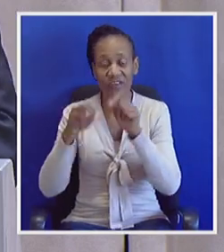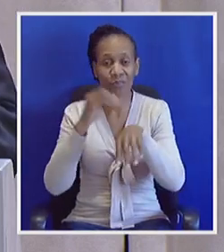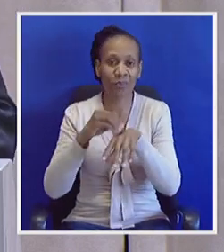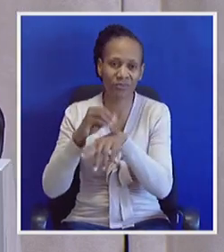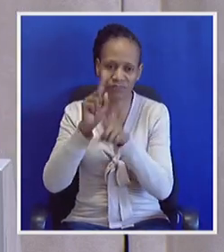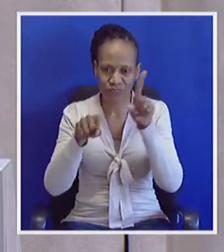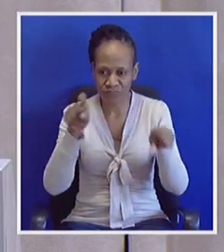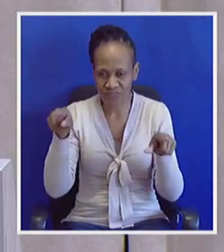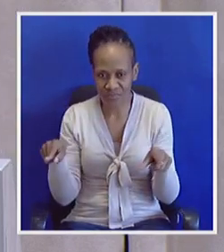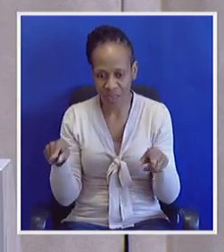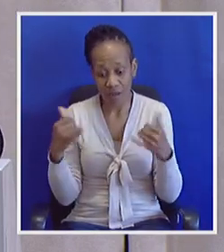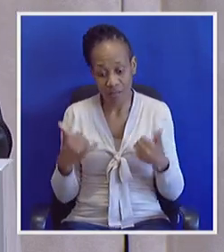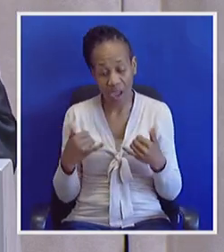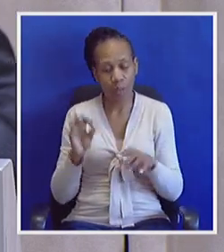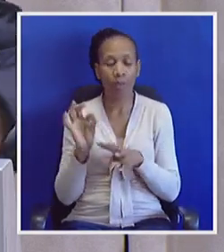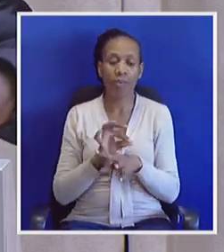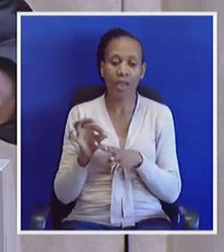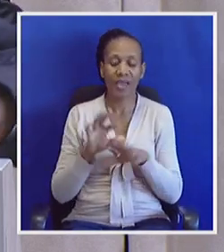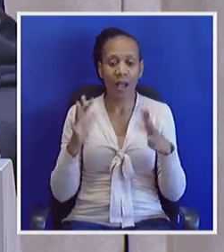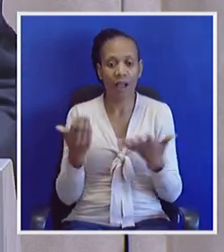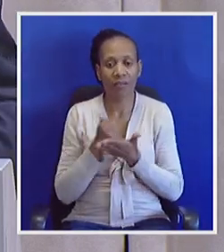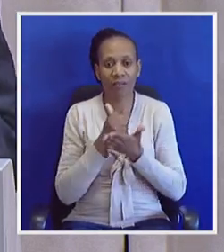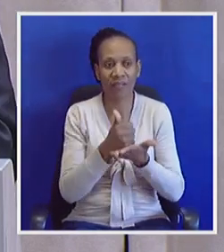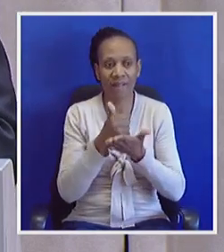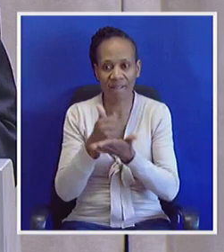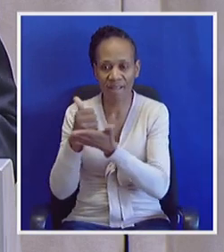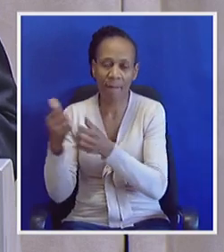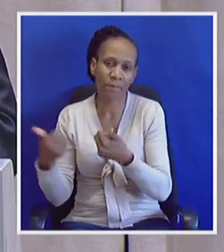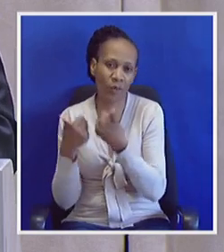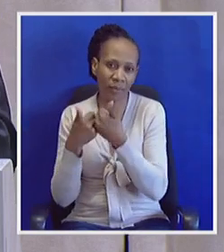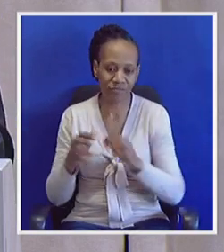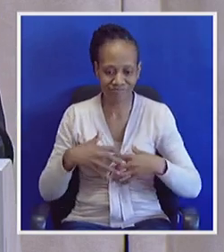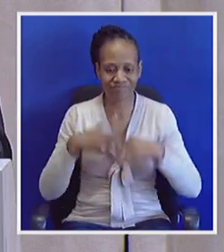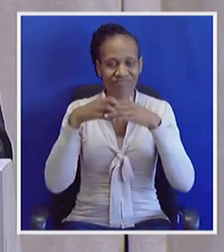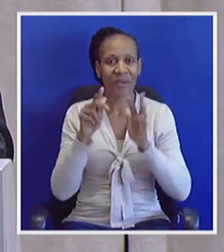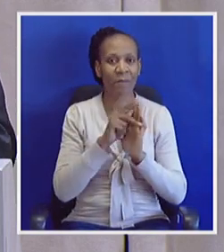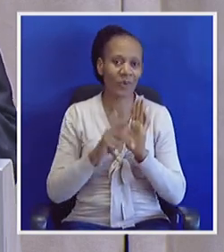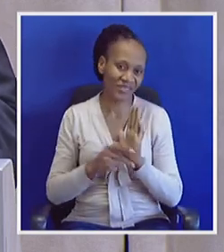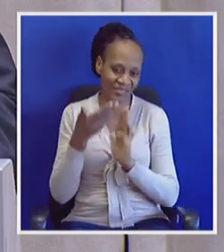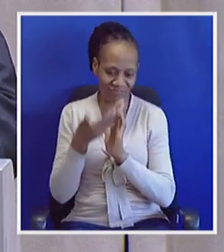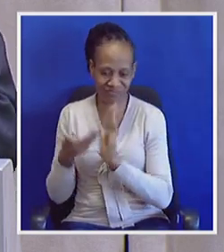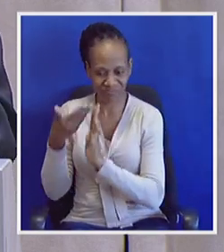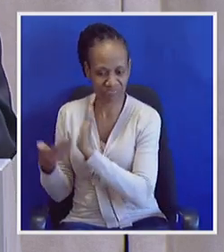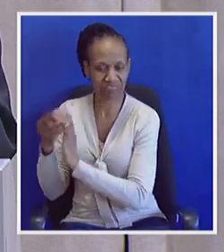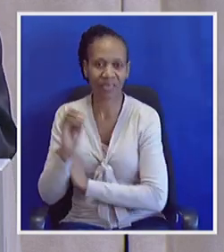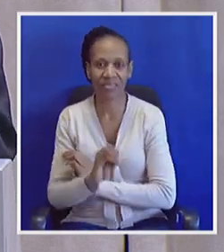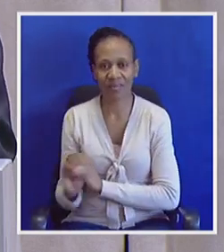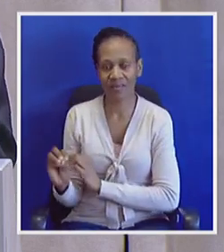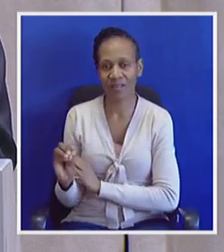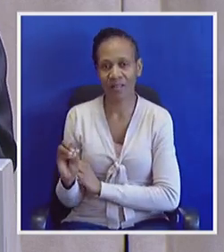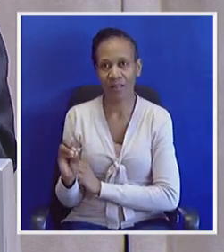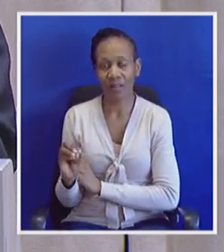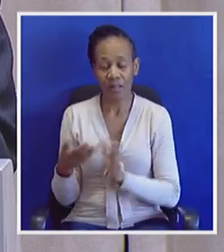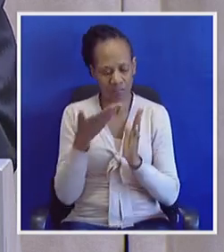taken remedial action to come up with all these policies that I was talking about. And